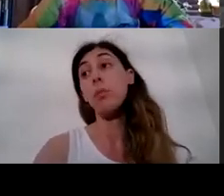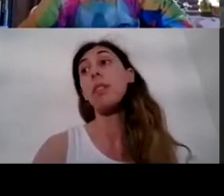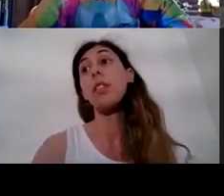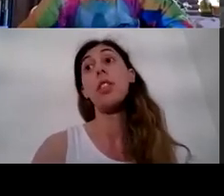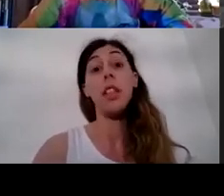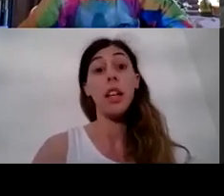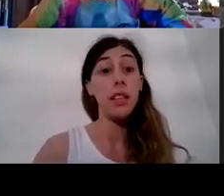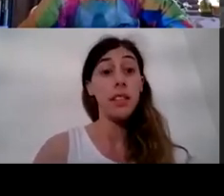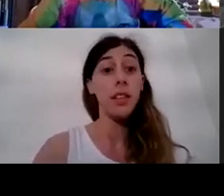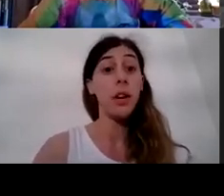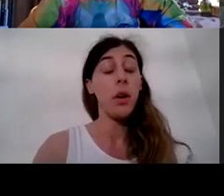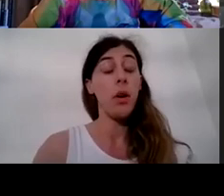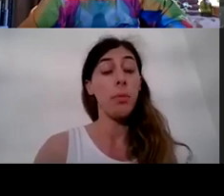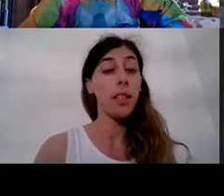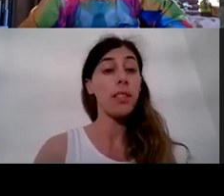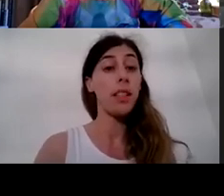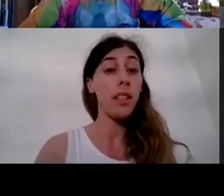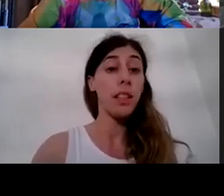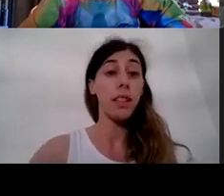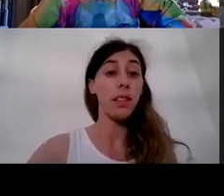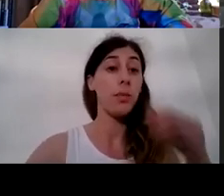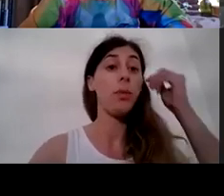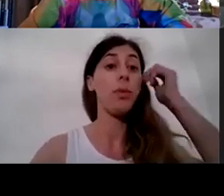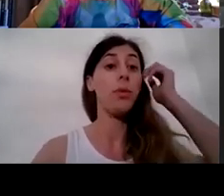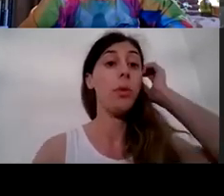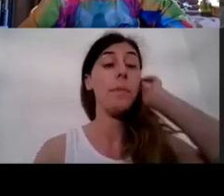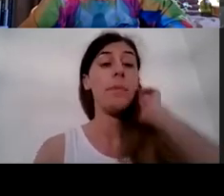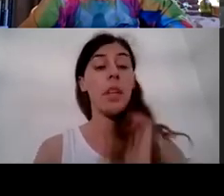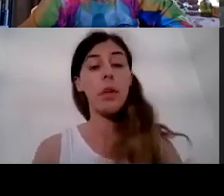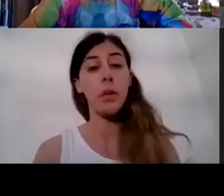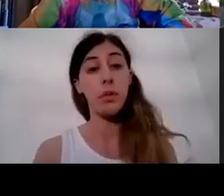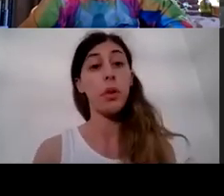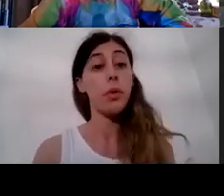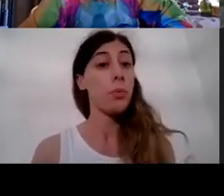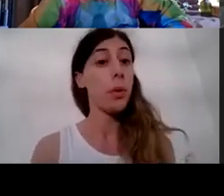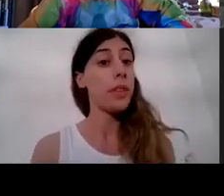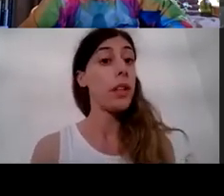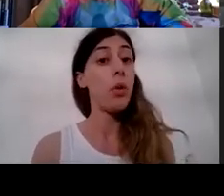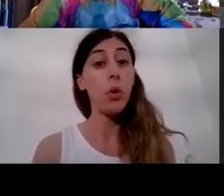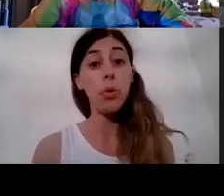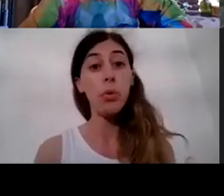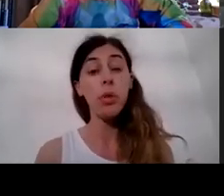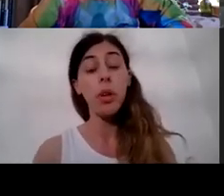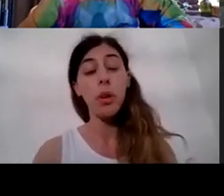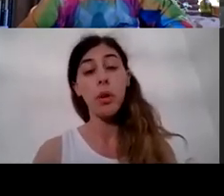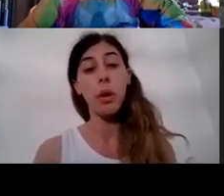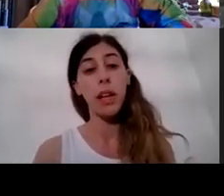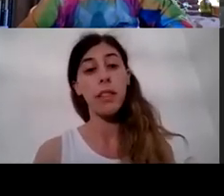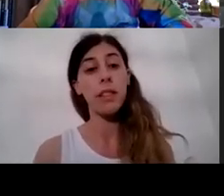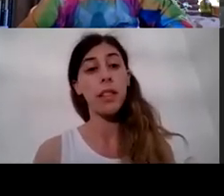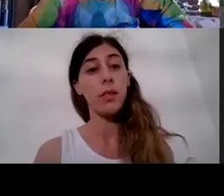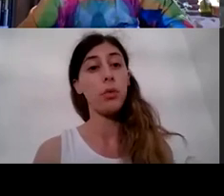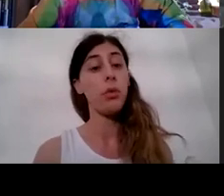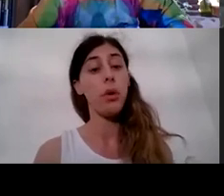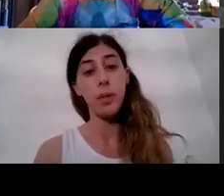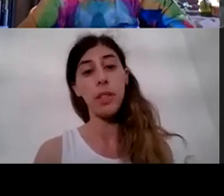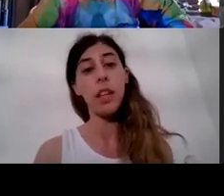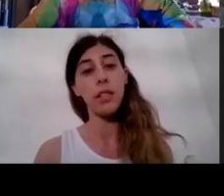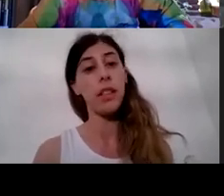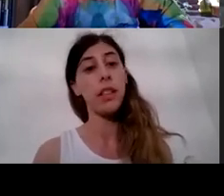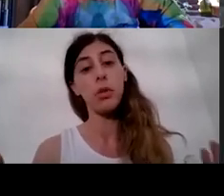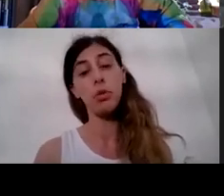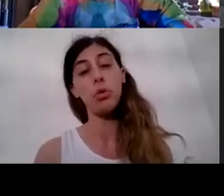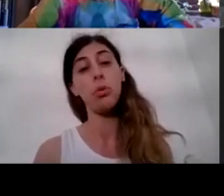and there was local implementation of the protocols. There was a health center where